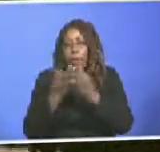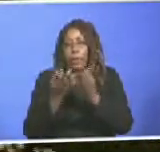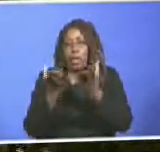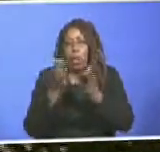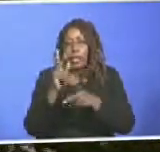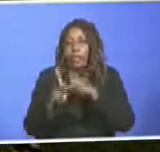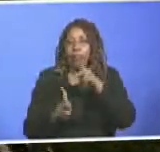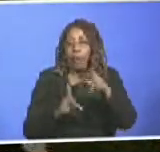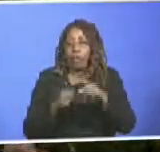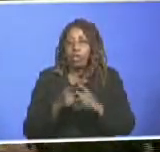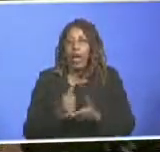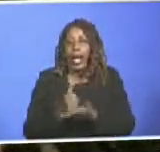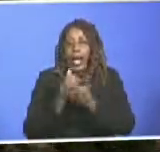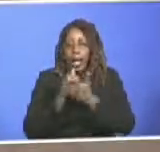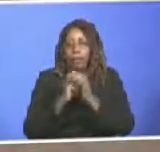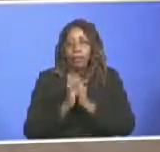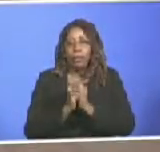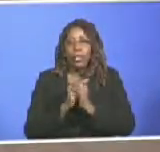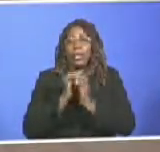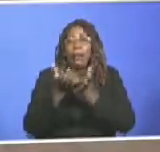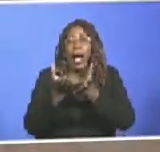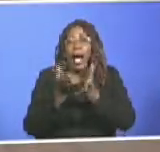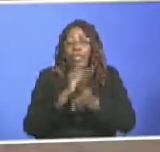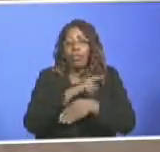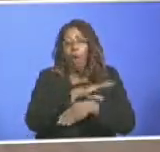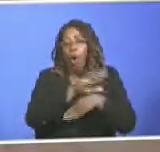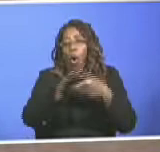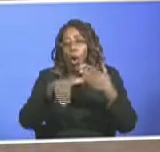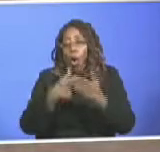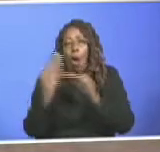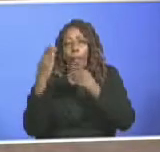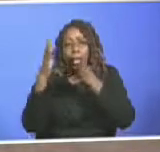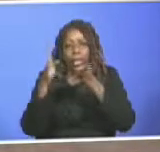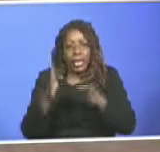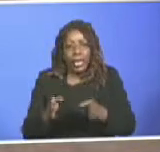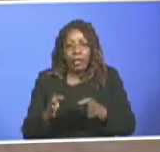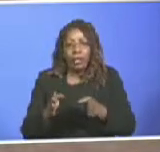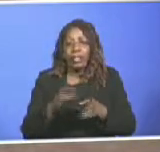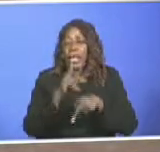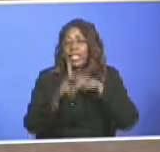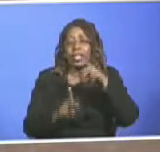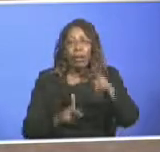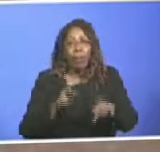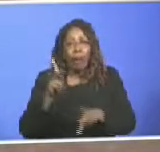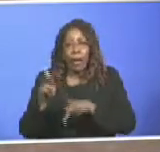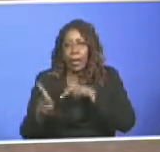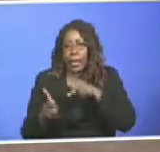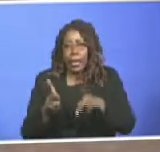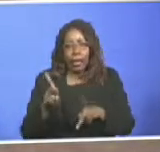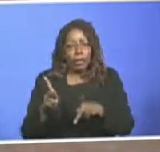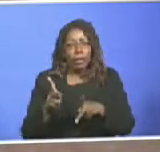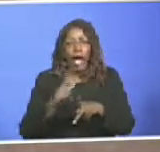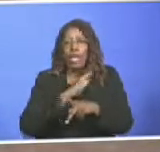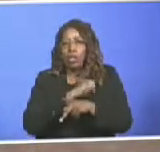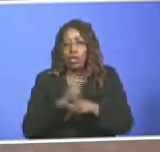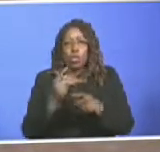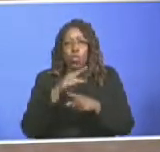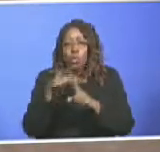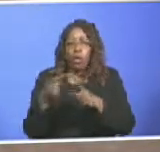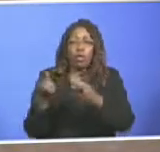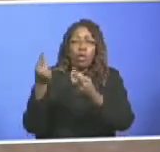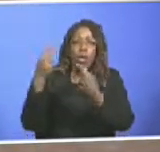public to help. And so I'm appealing to all Bohemians, all the whole general public, and to the tourists at last, that when you